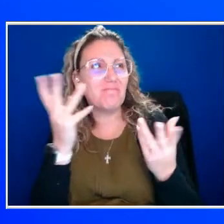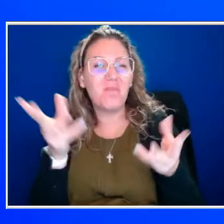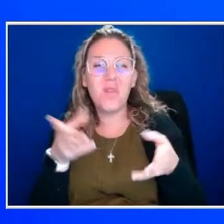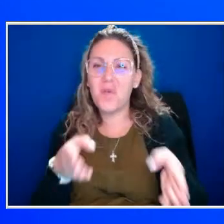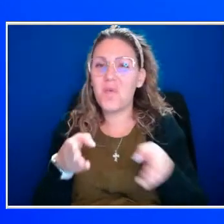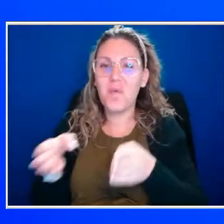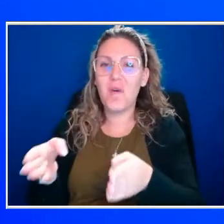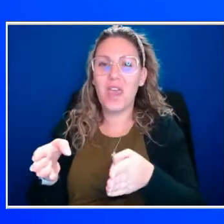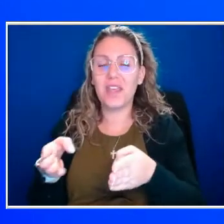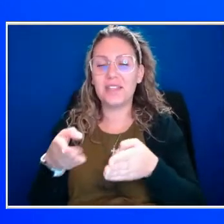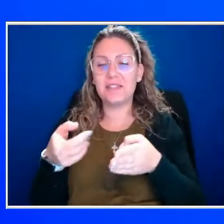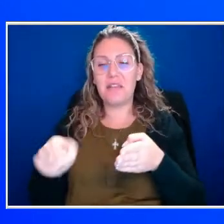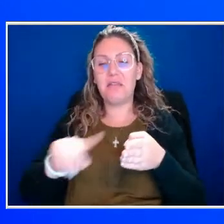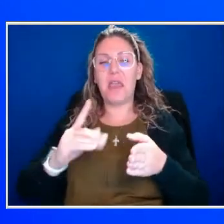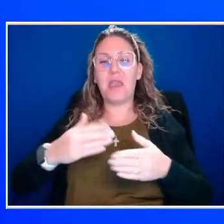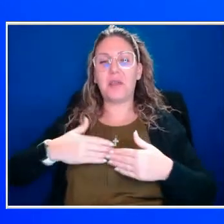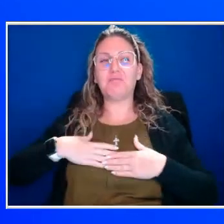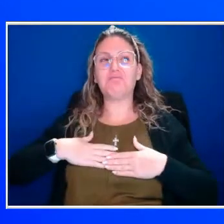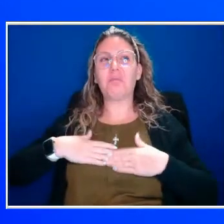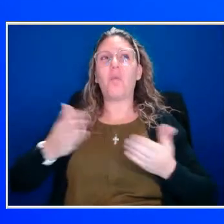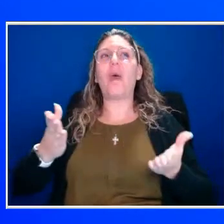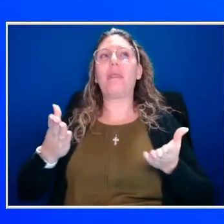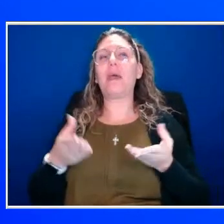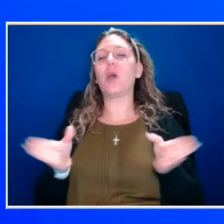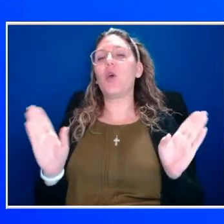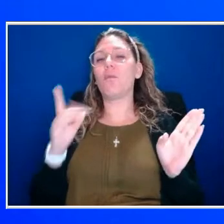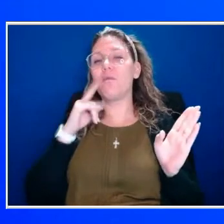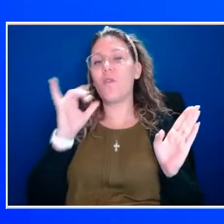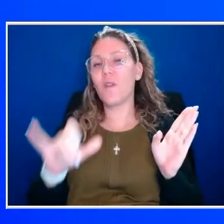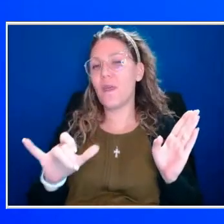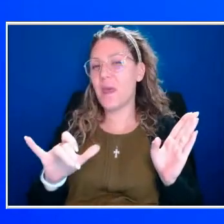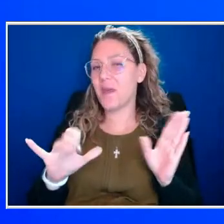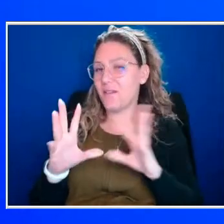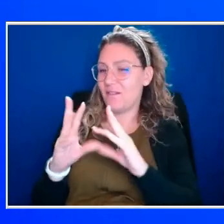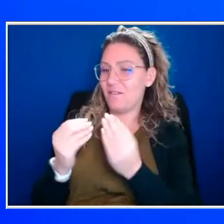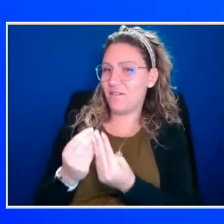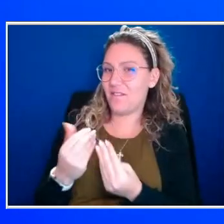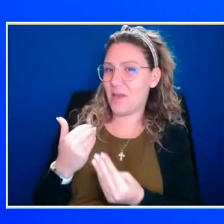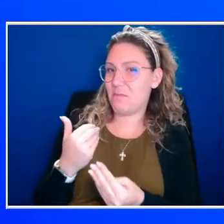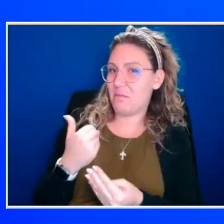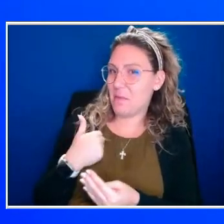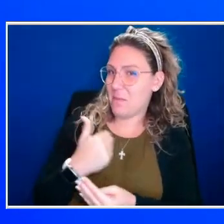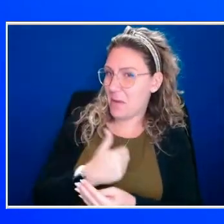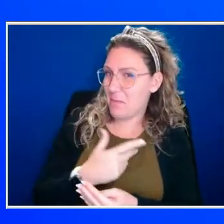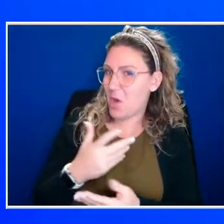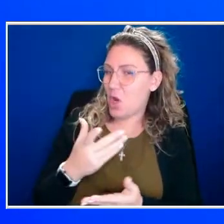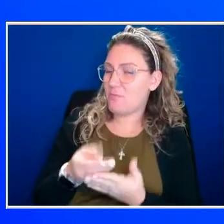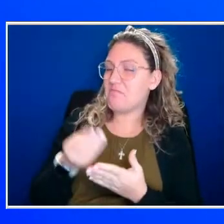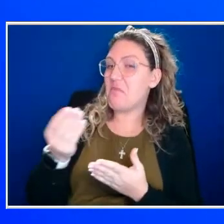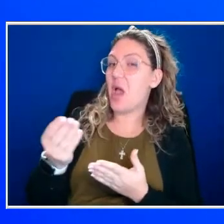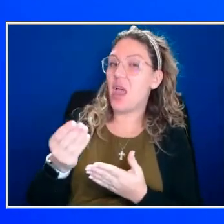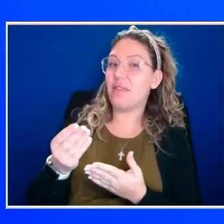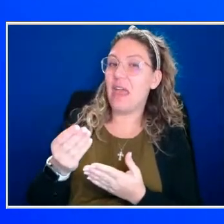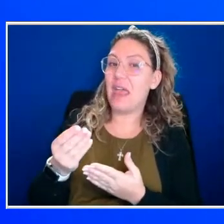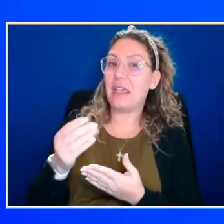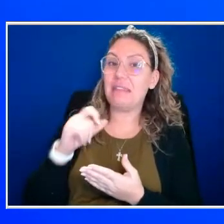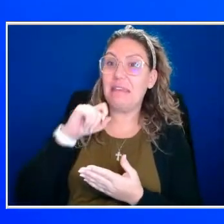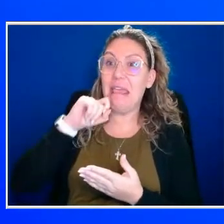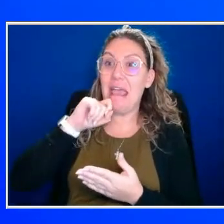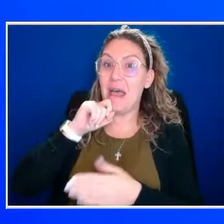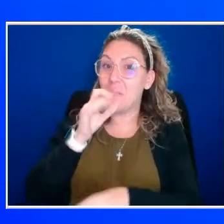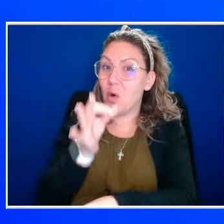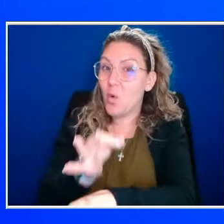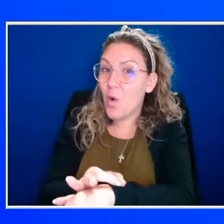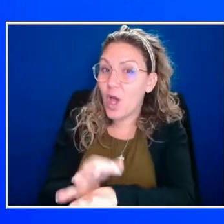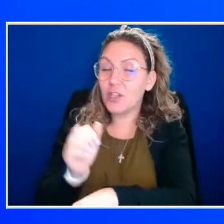to that. So for example, we got a family member of ours an Apple Watch or like a smart watch that has an app on it so that if